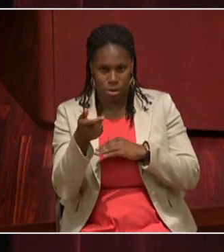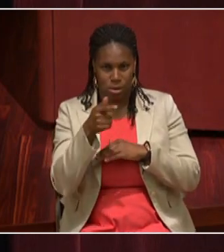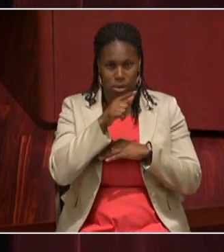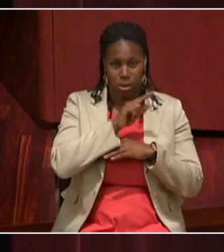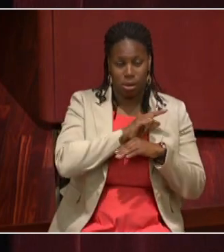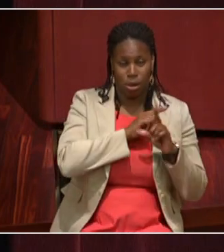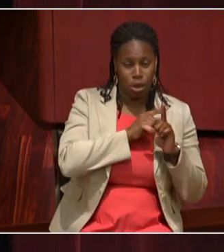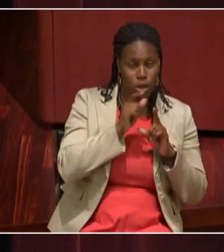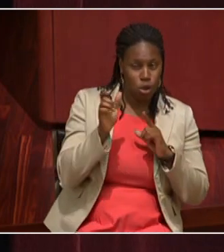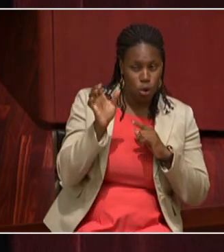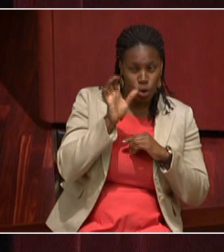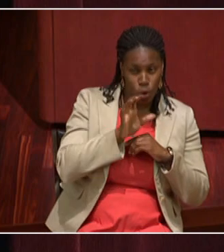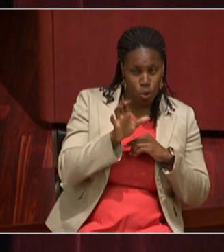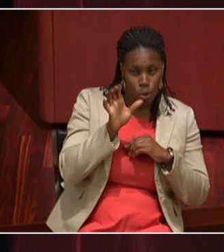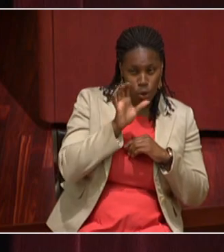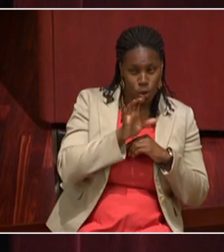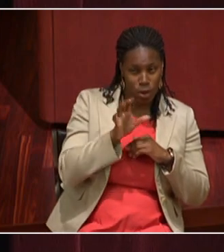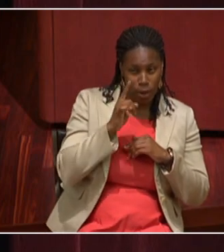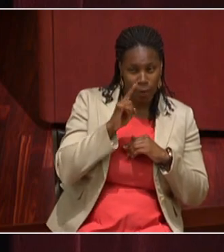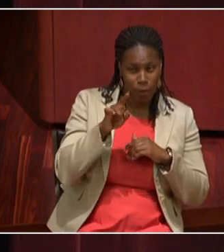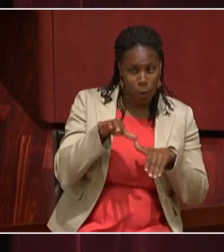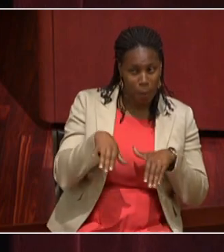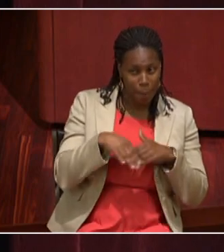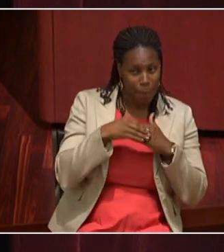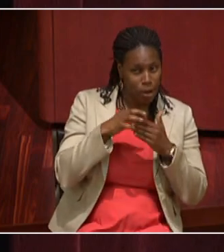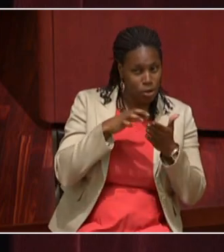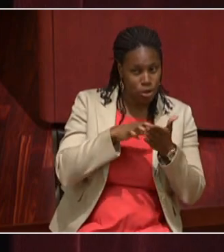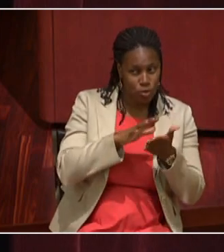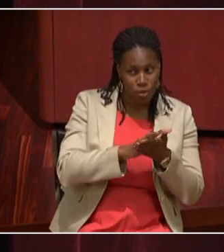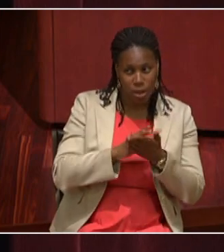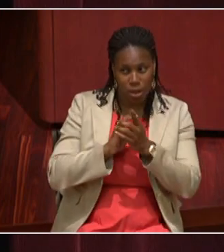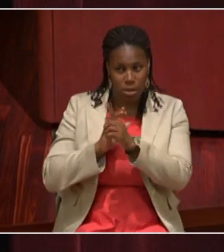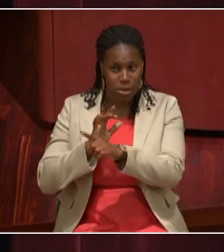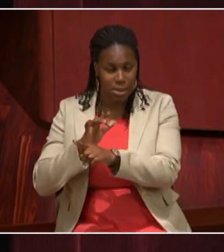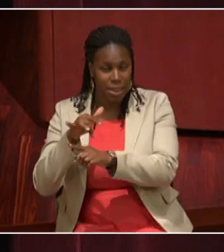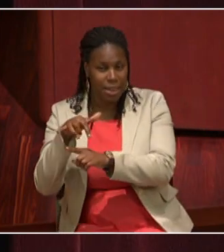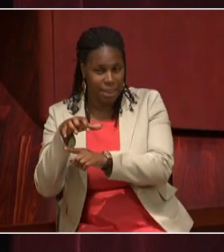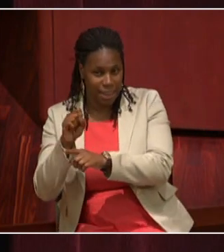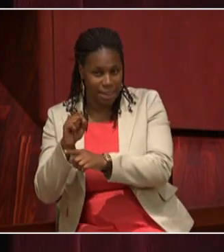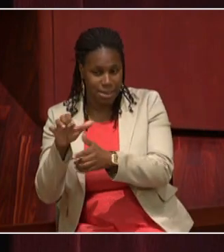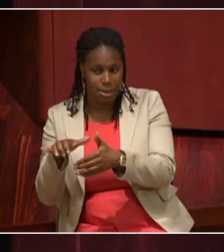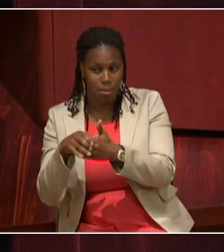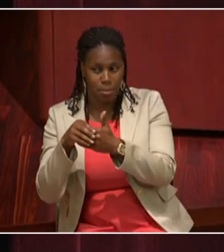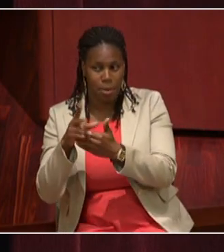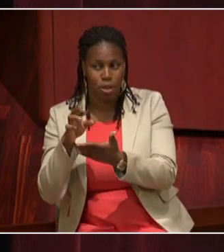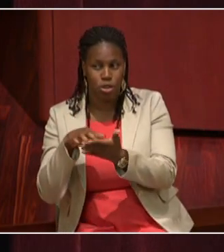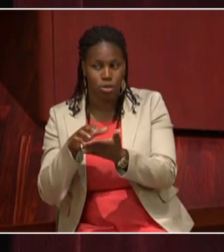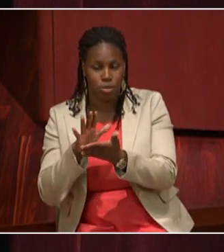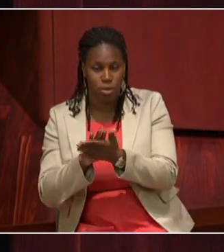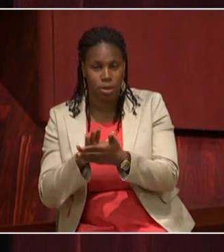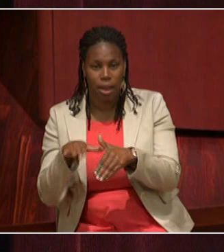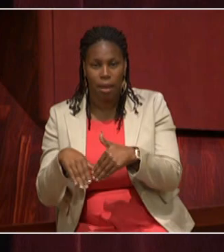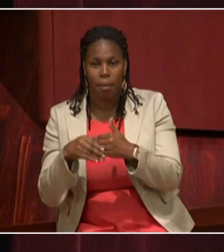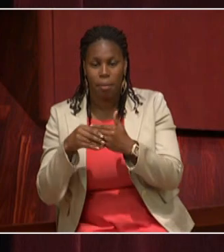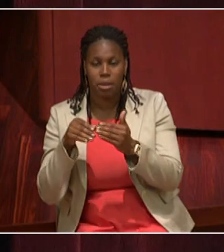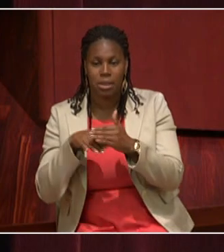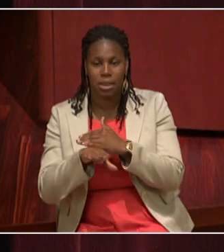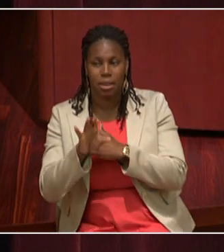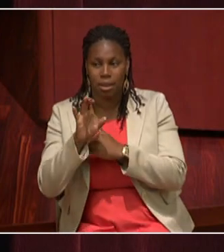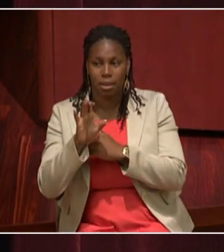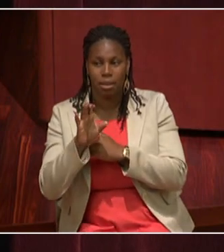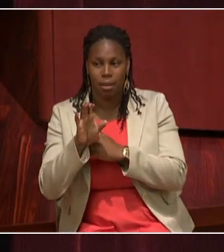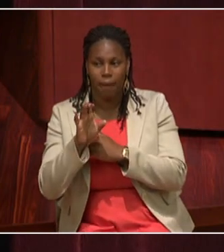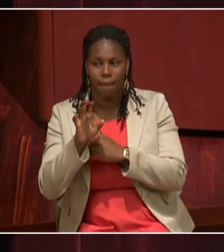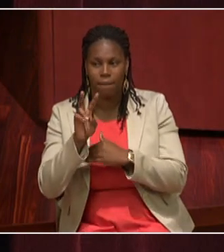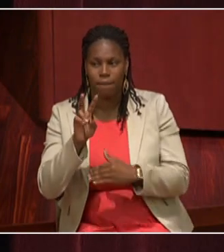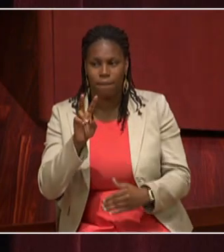So you're looking for marriage records, or does it? Marriage records. They say they have marriages in Stamford, Connecticut,